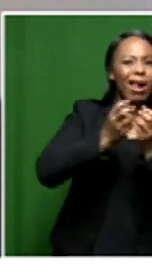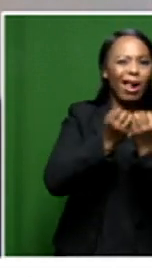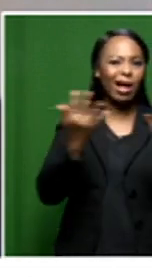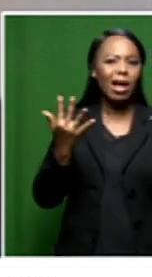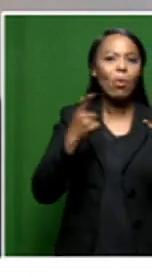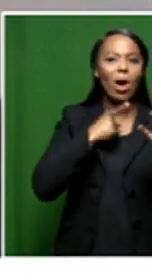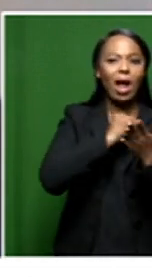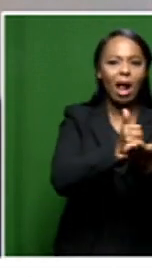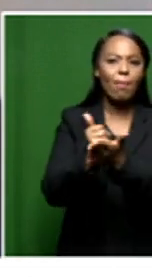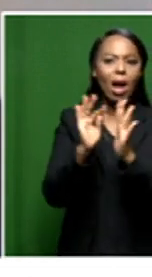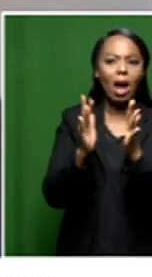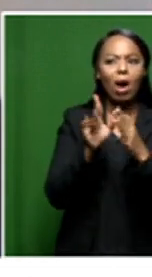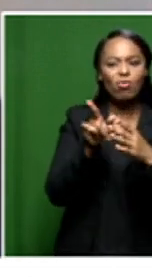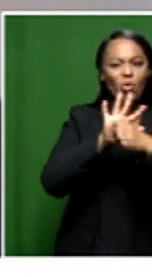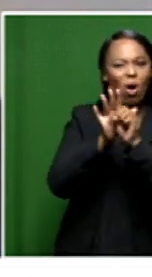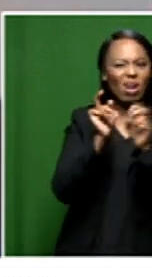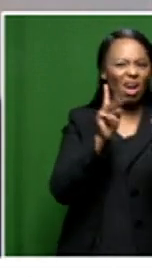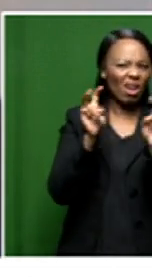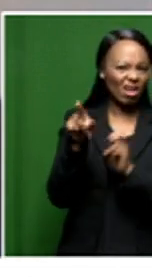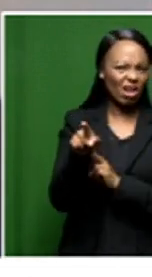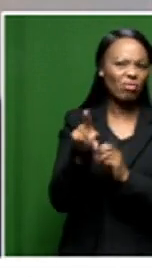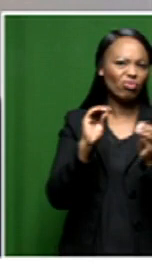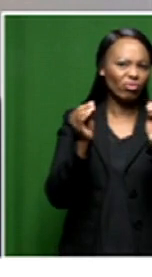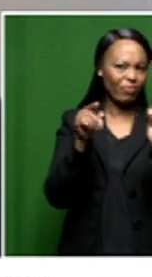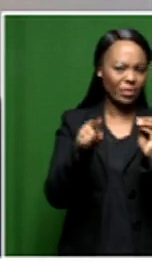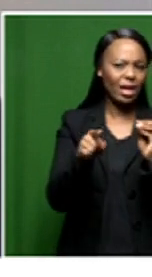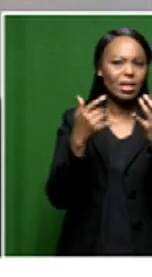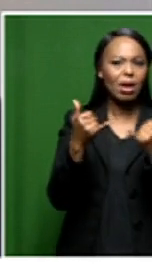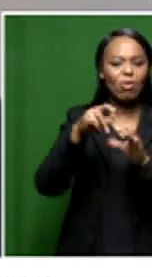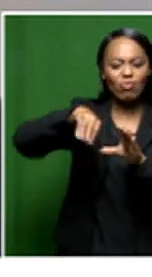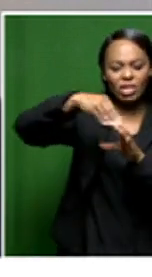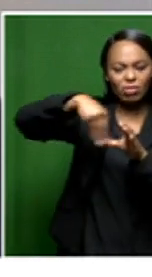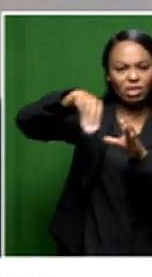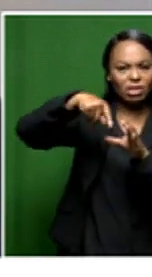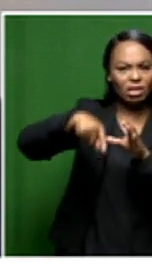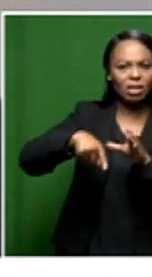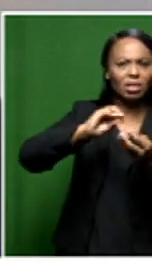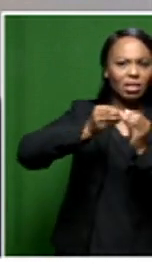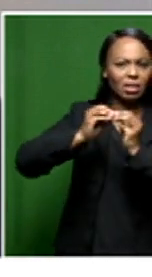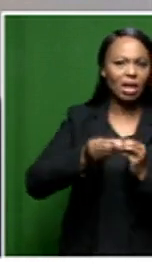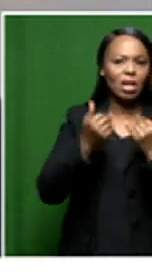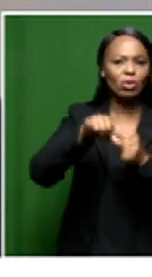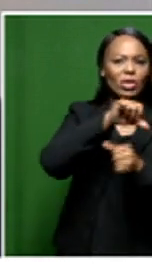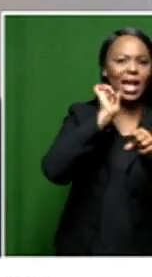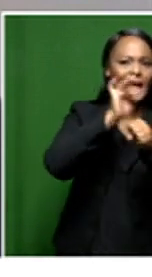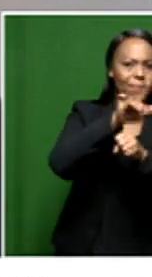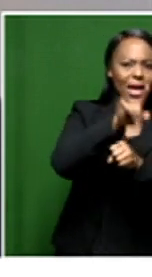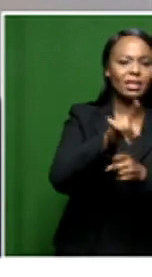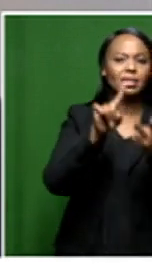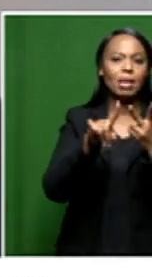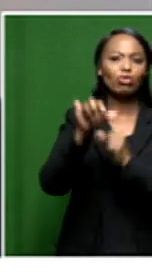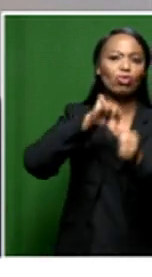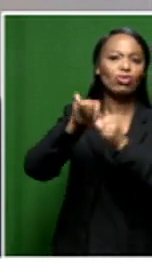of COVID-19 in shared communal spaces. So therefore, my washing machine innovation is right up my alley in social impact and social